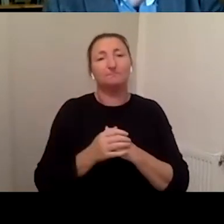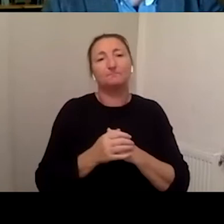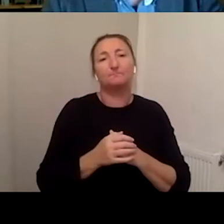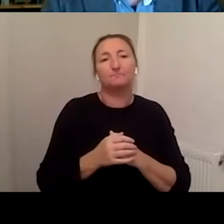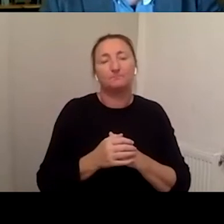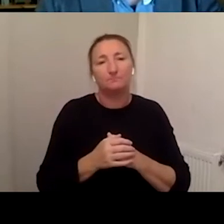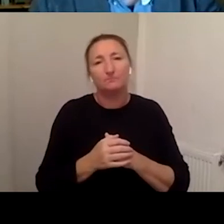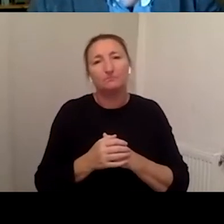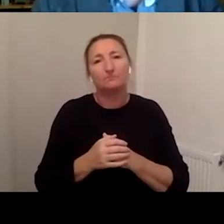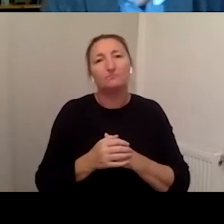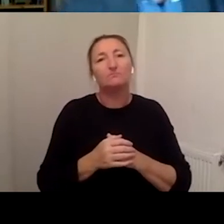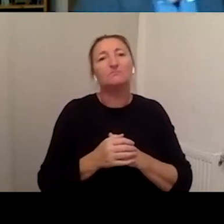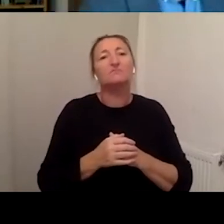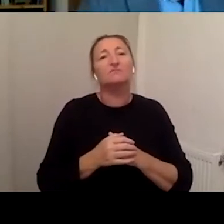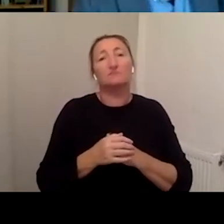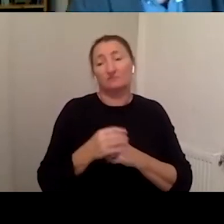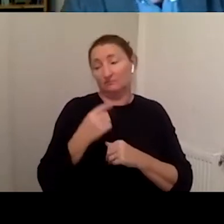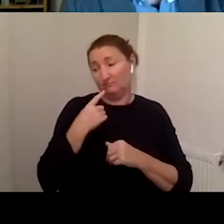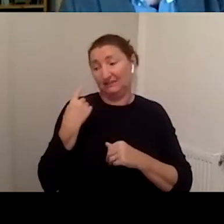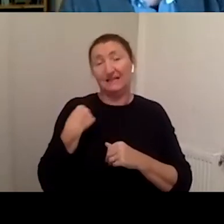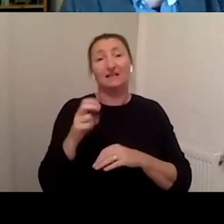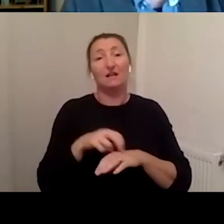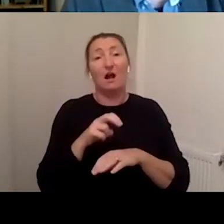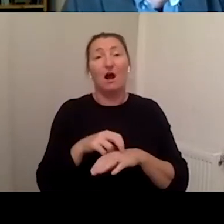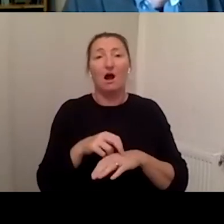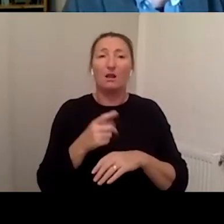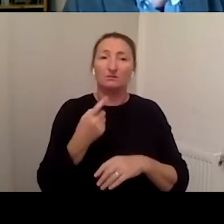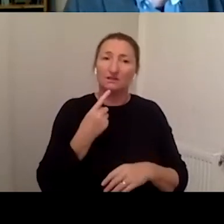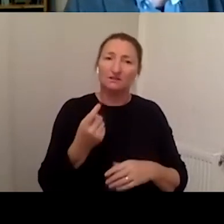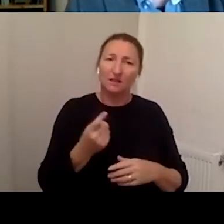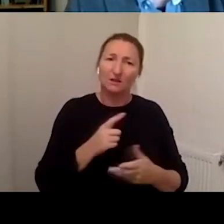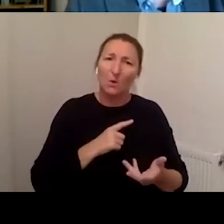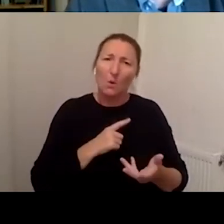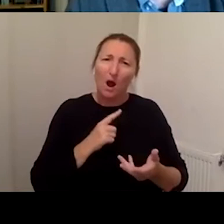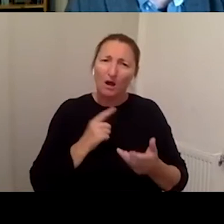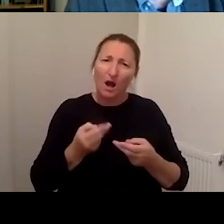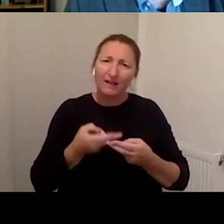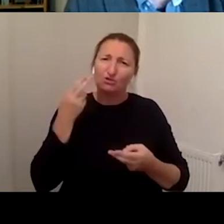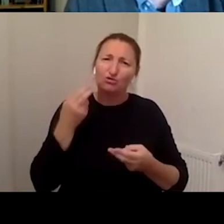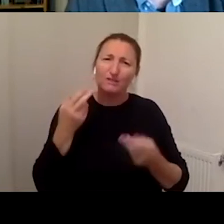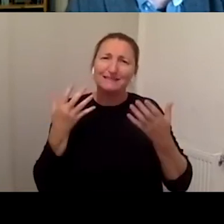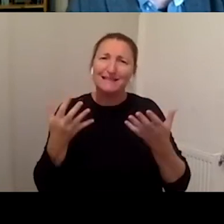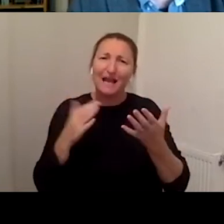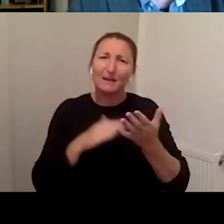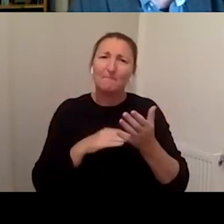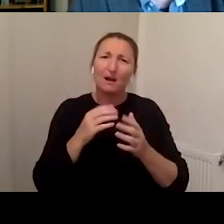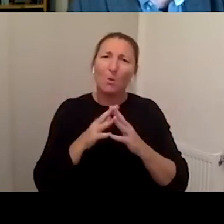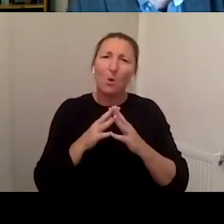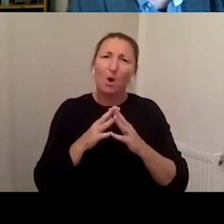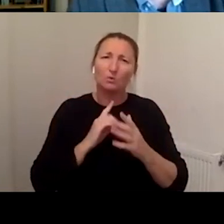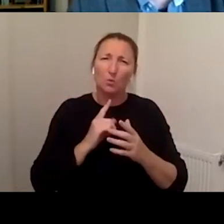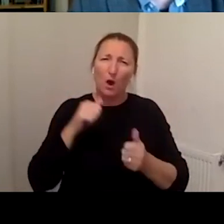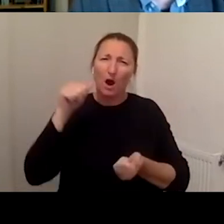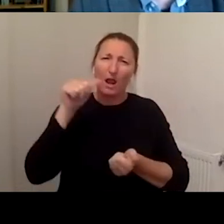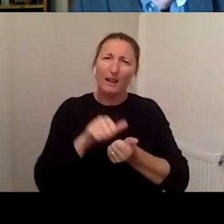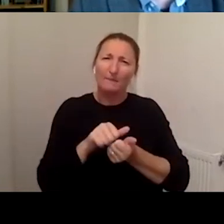video that he mentioned was being shown. And my point was, well, why are we 5 megawatt? Why can't we be 10 megawatt? And for example, in this case, why are we limited to 1% of the pot?